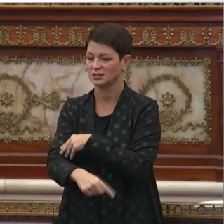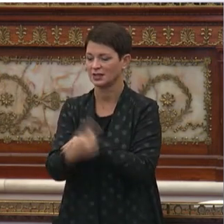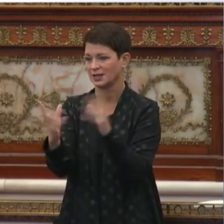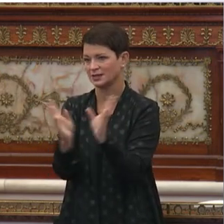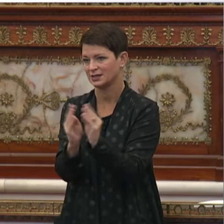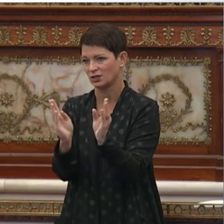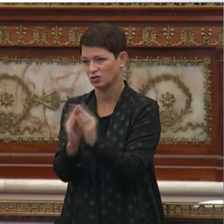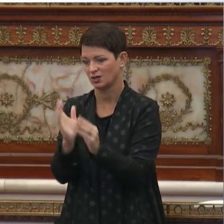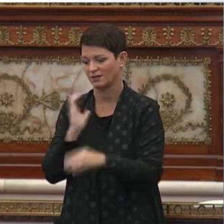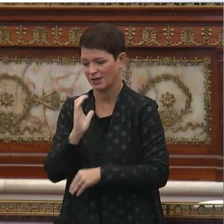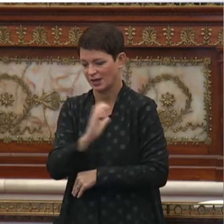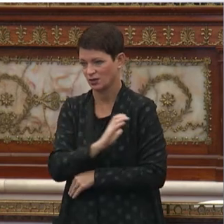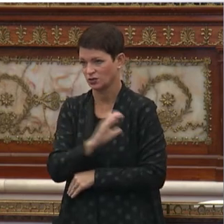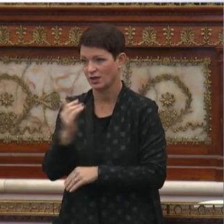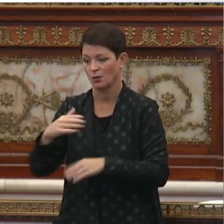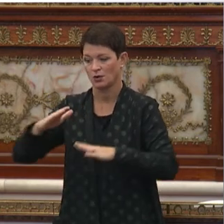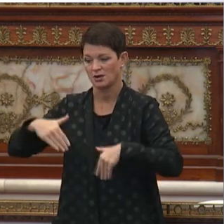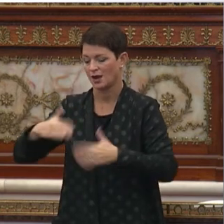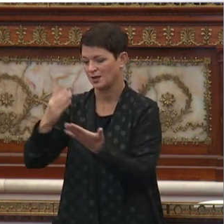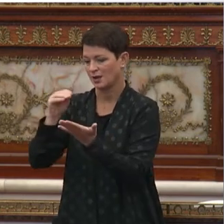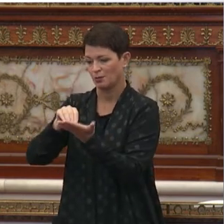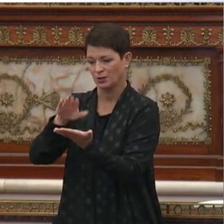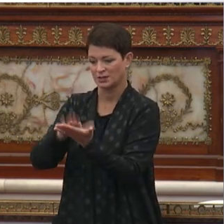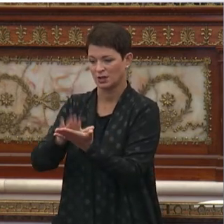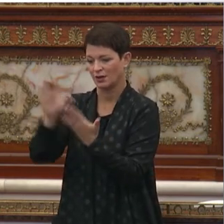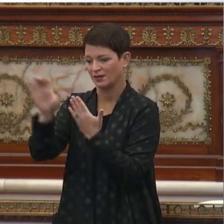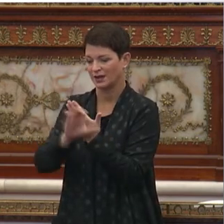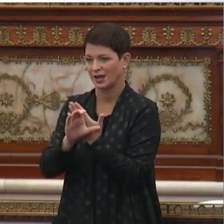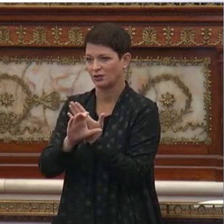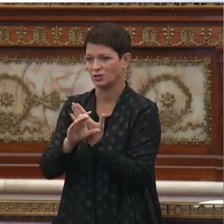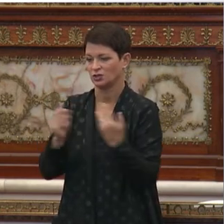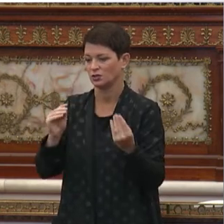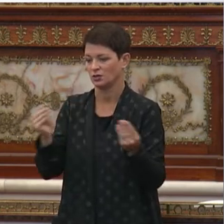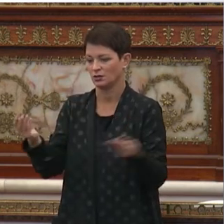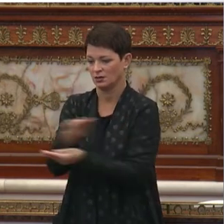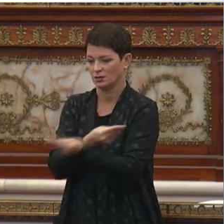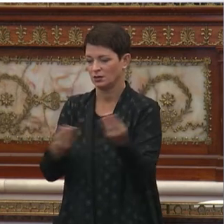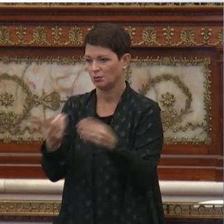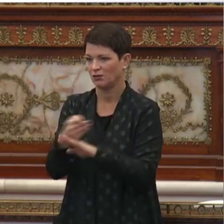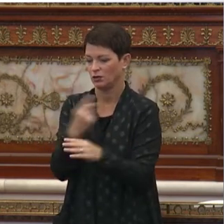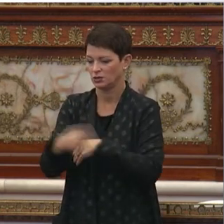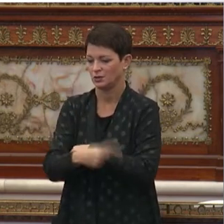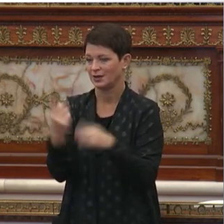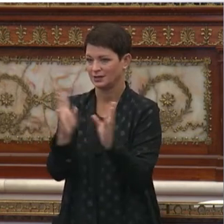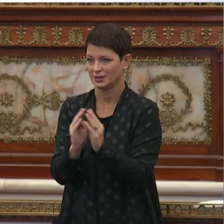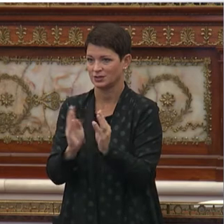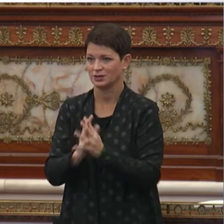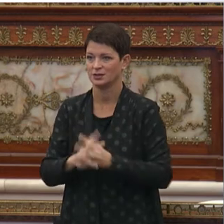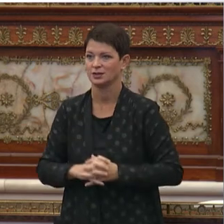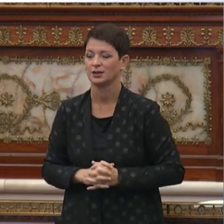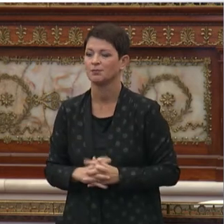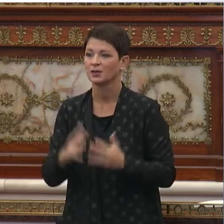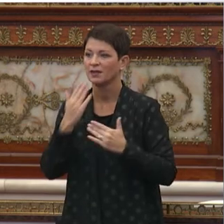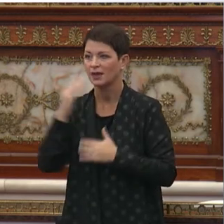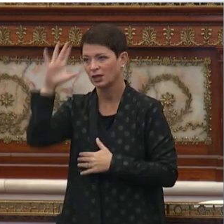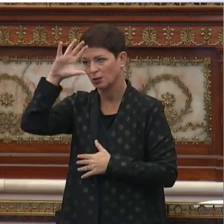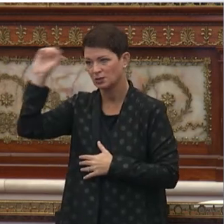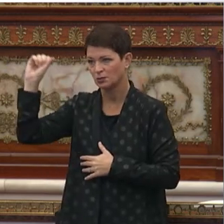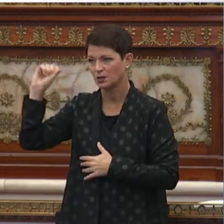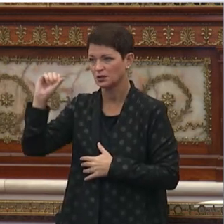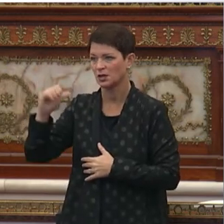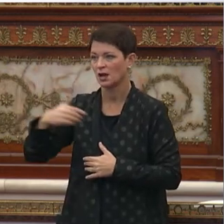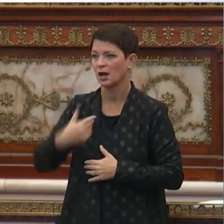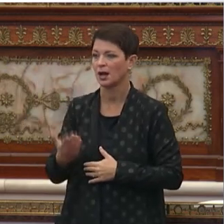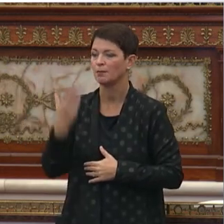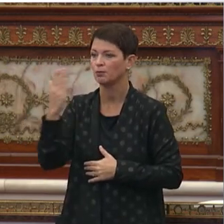session of Council and that were not listed on the calendar circulated prior to today's session. Thank you, Mr. President. I